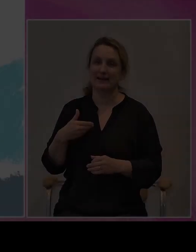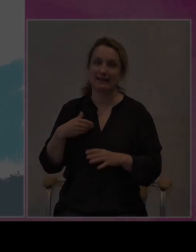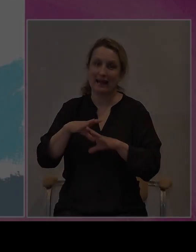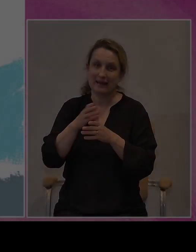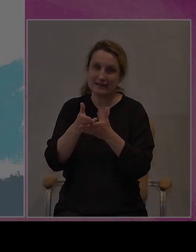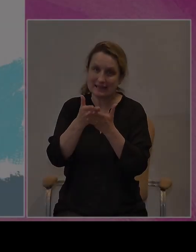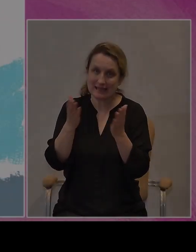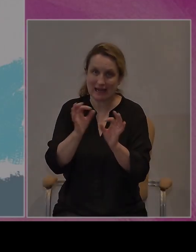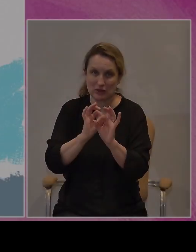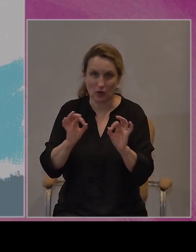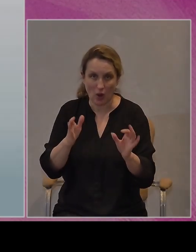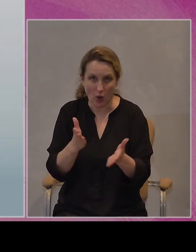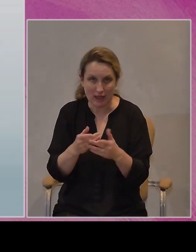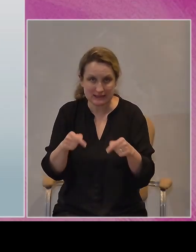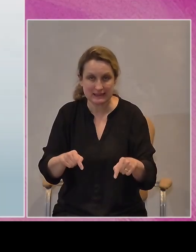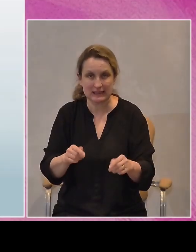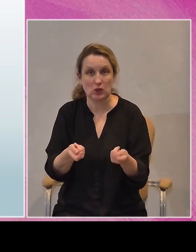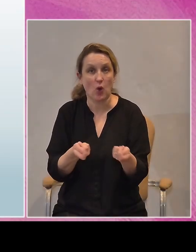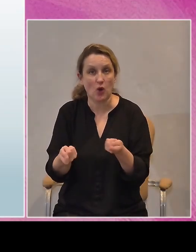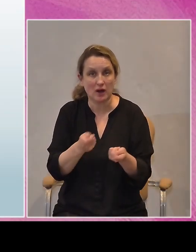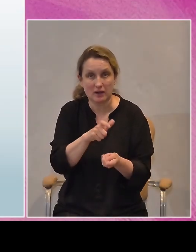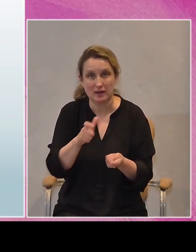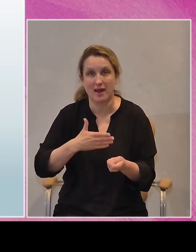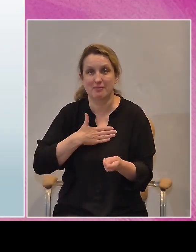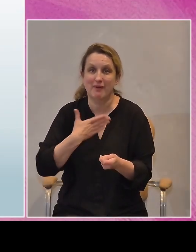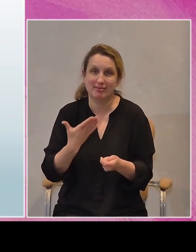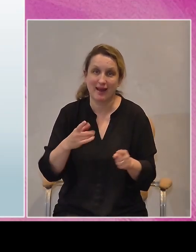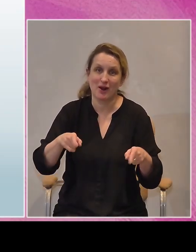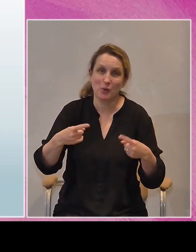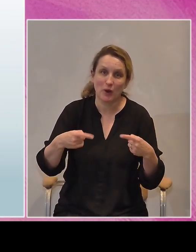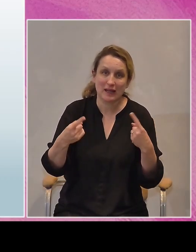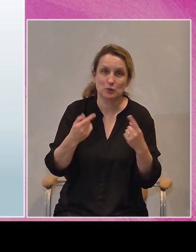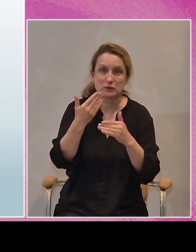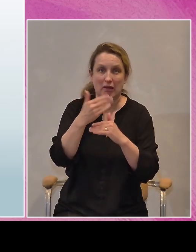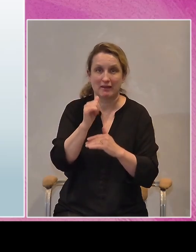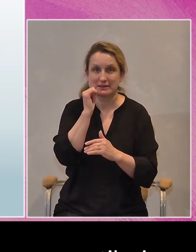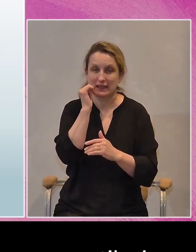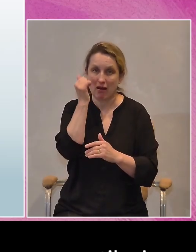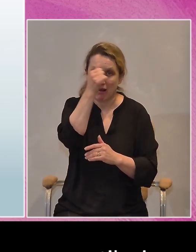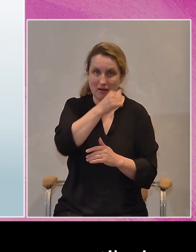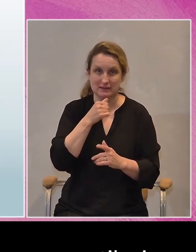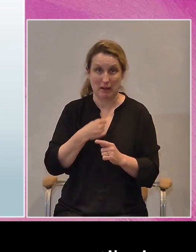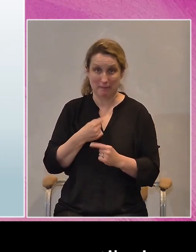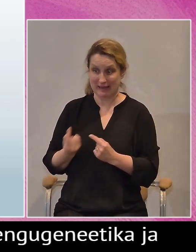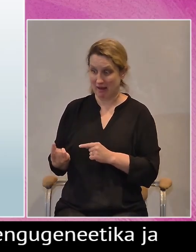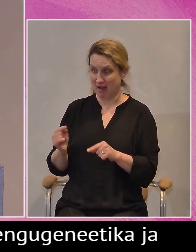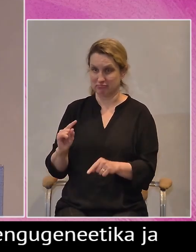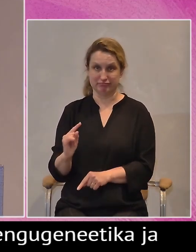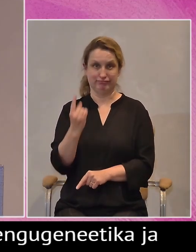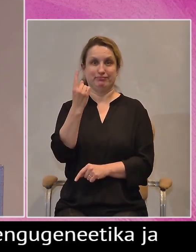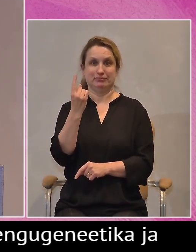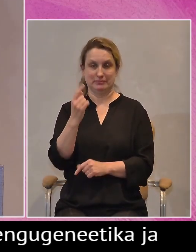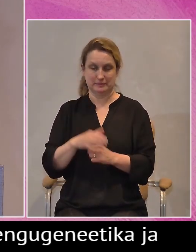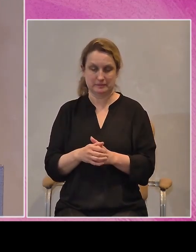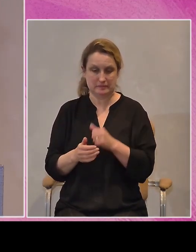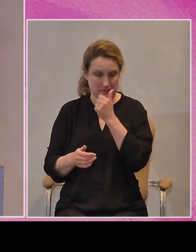Good afternoon. It's my pleasure to be here. I'd like to thank the organizers for running